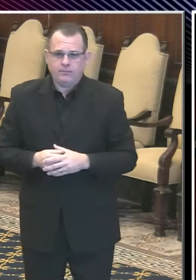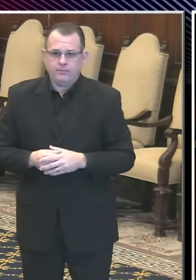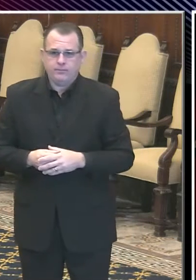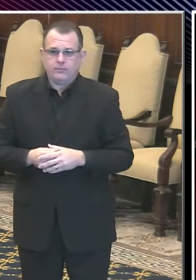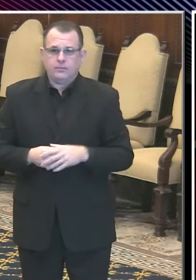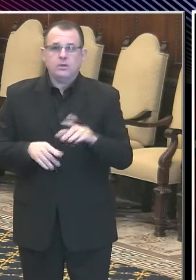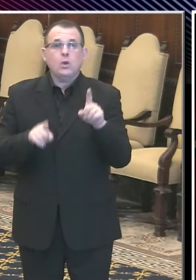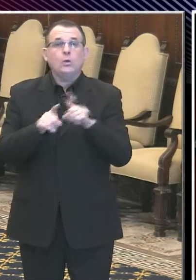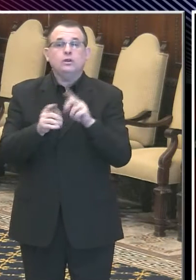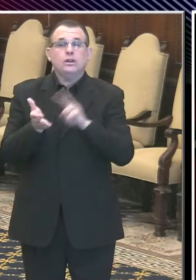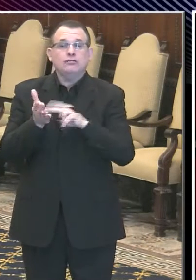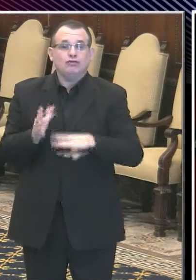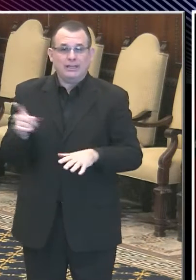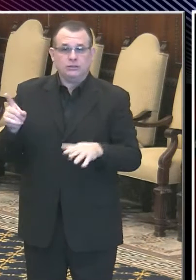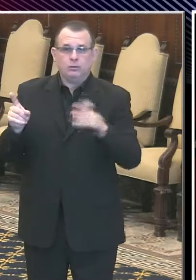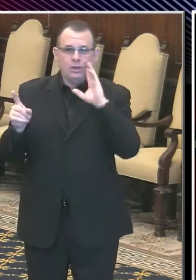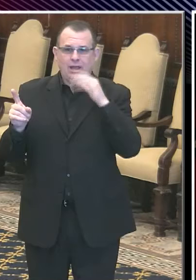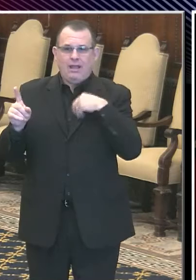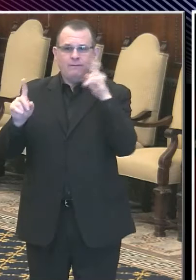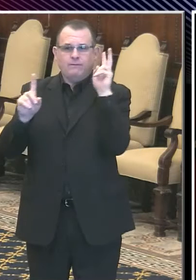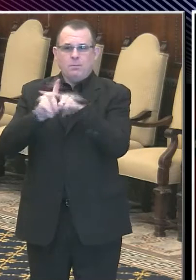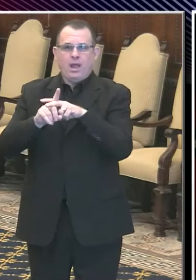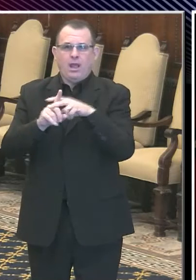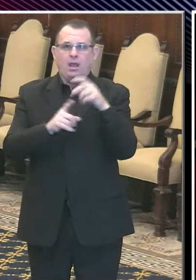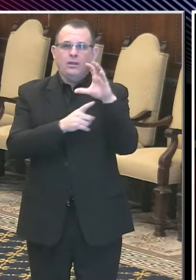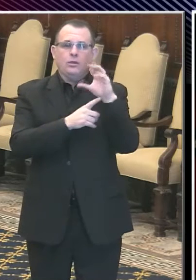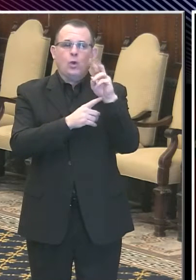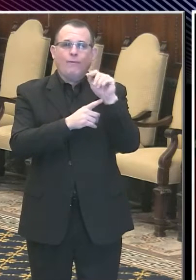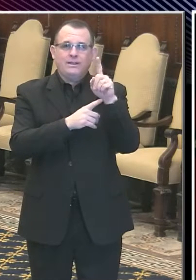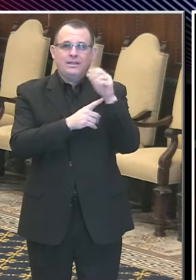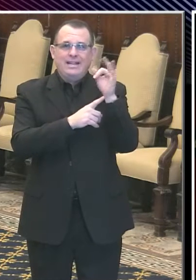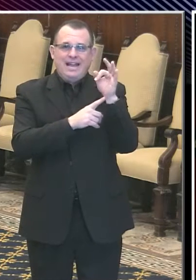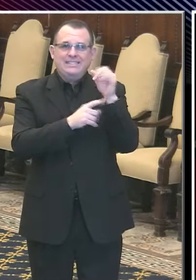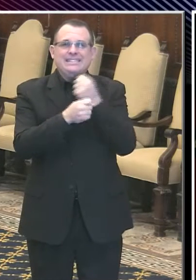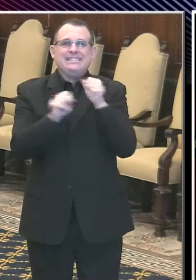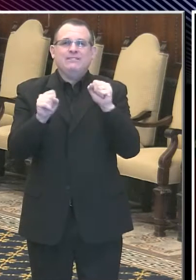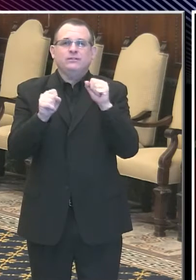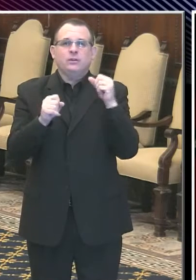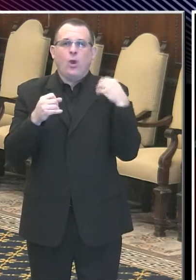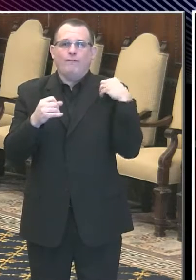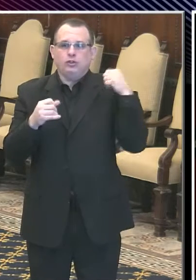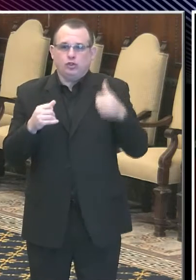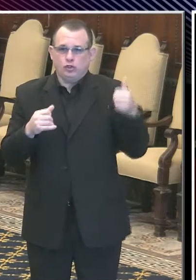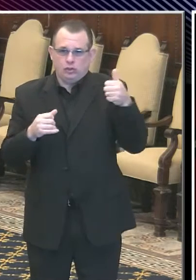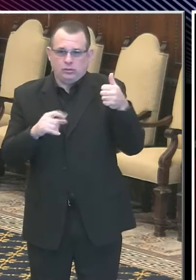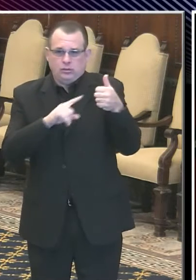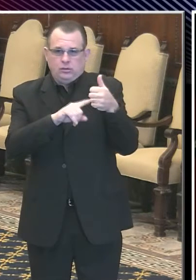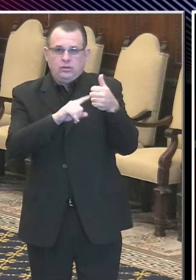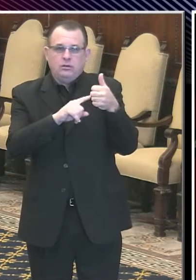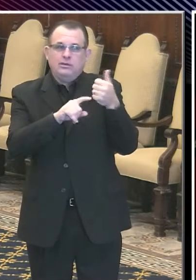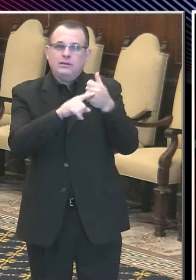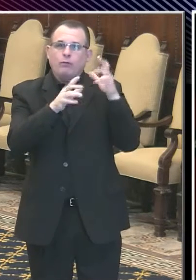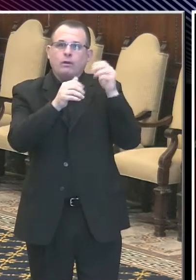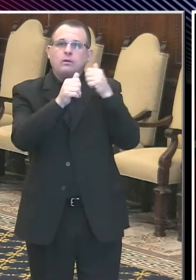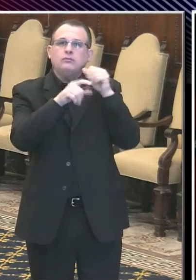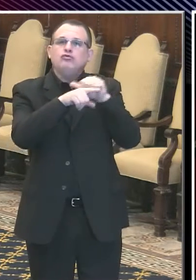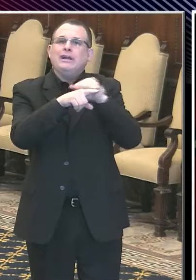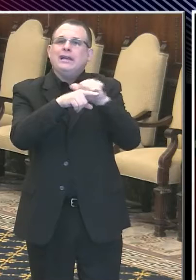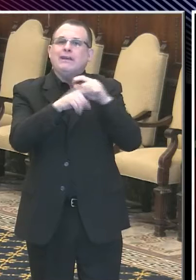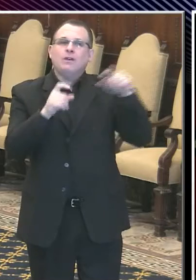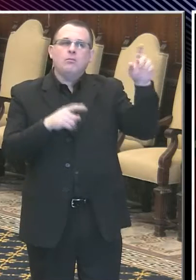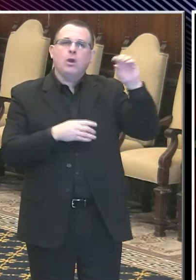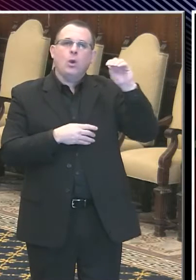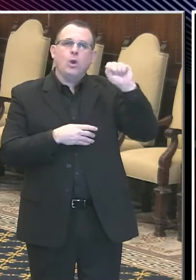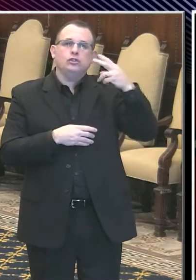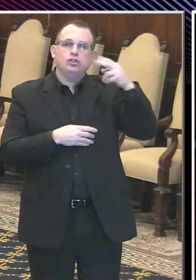from OSHA. Each contractor must maintain a COVID-19 safety plan at the work site and comply with all city and state